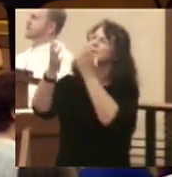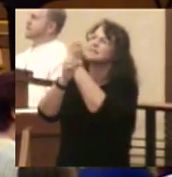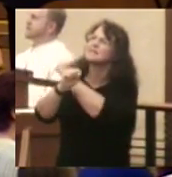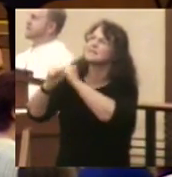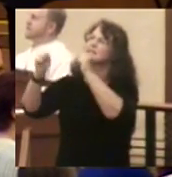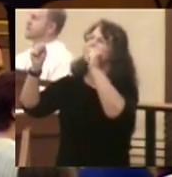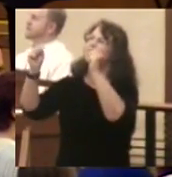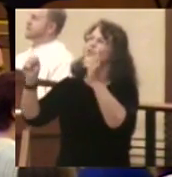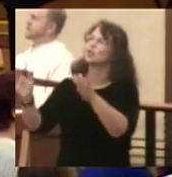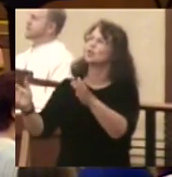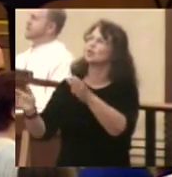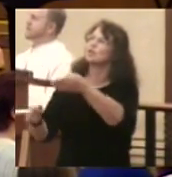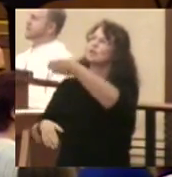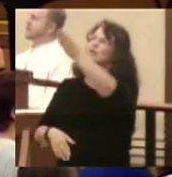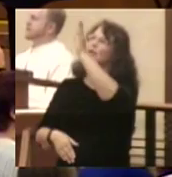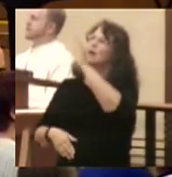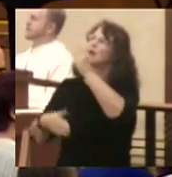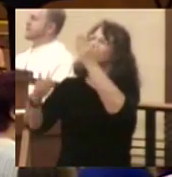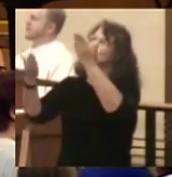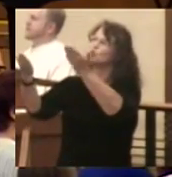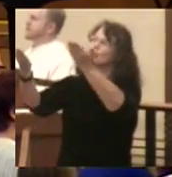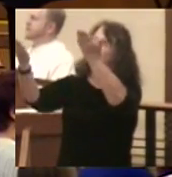God, to thee.